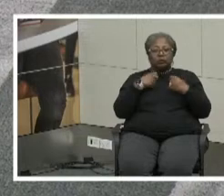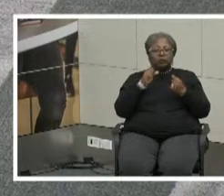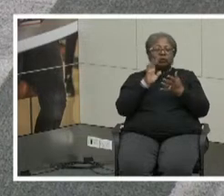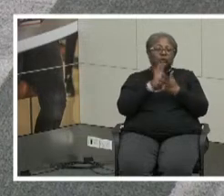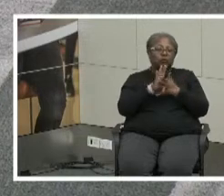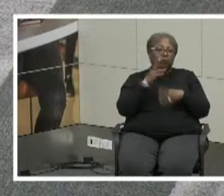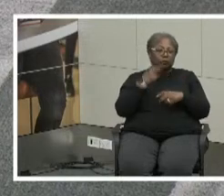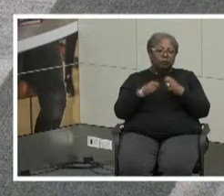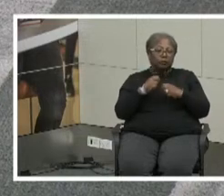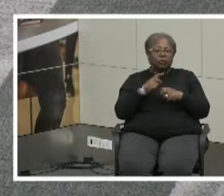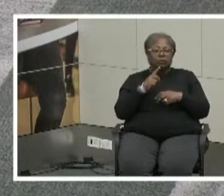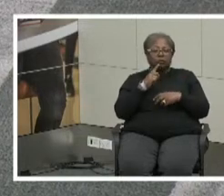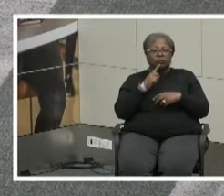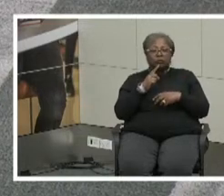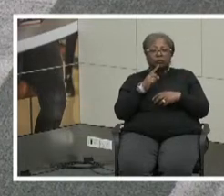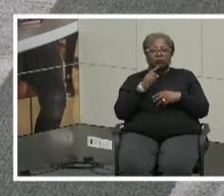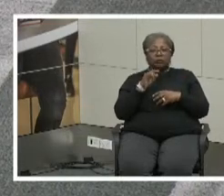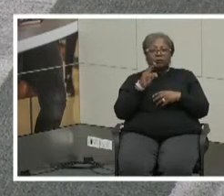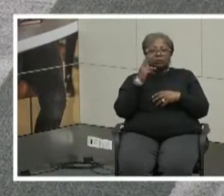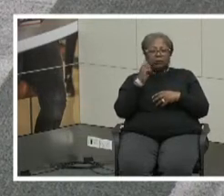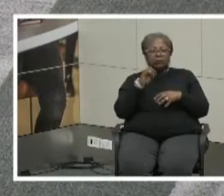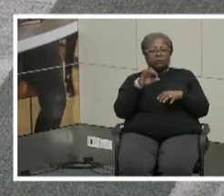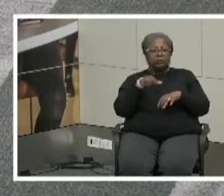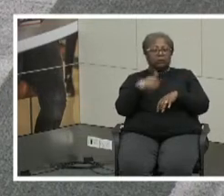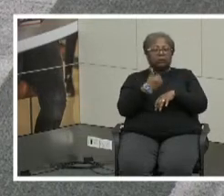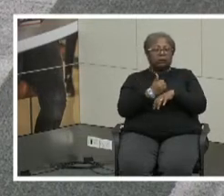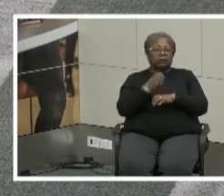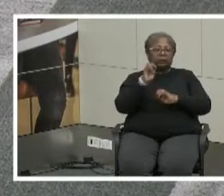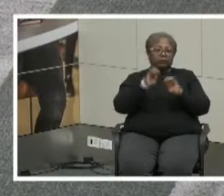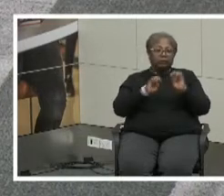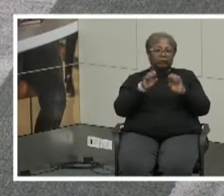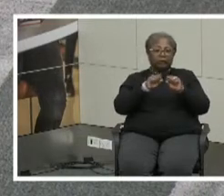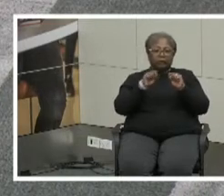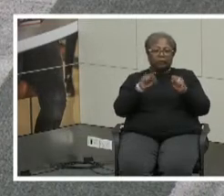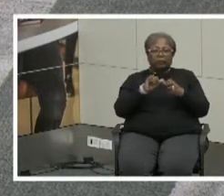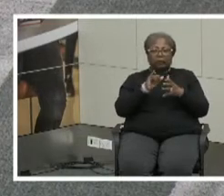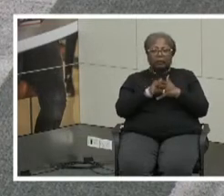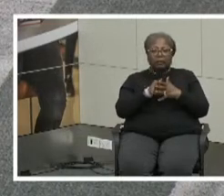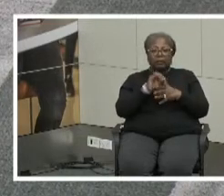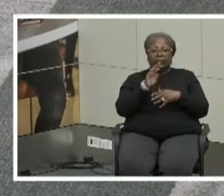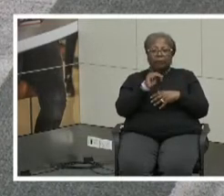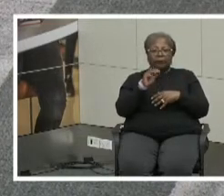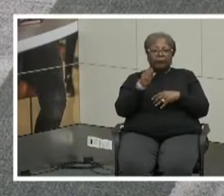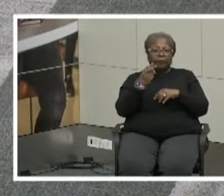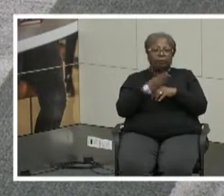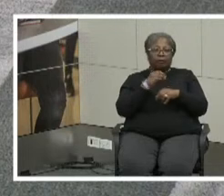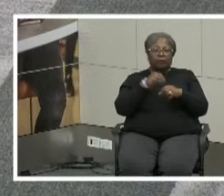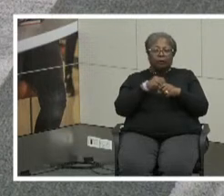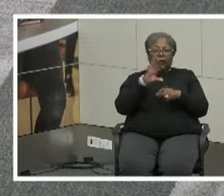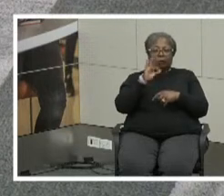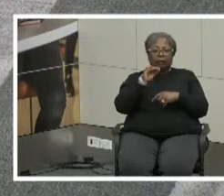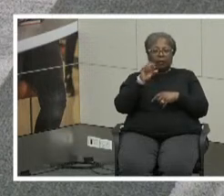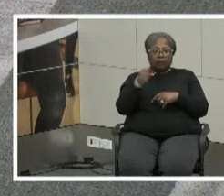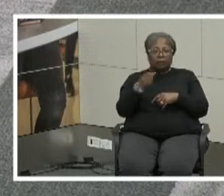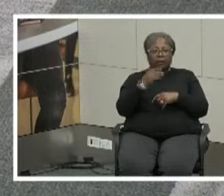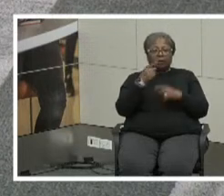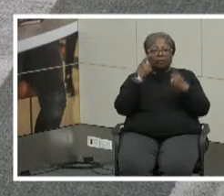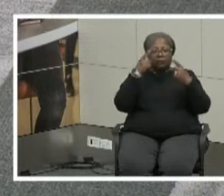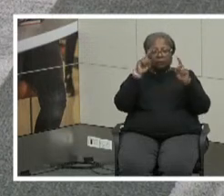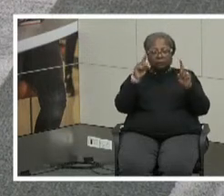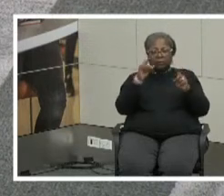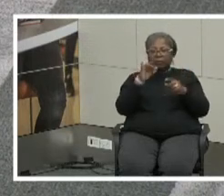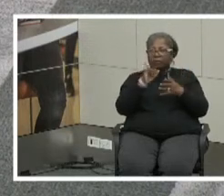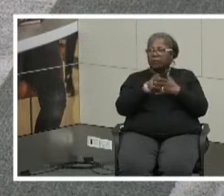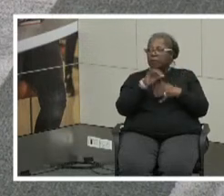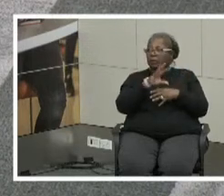issues the cruel irony is he's adopted a evaluation system that Microsoft used in the 90s that it was the chief culprit of